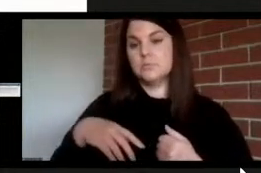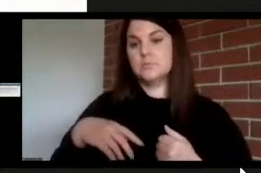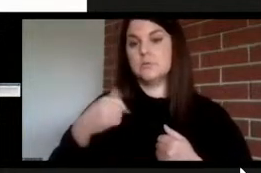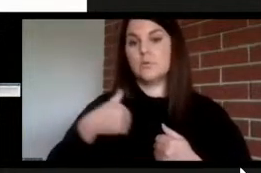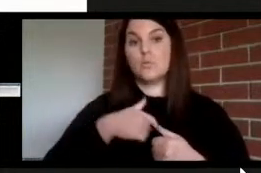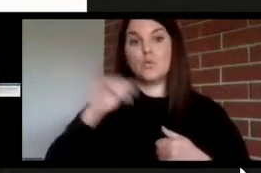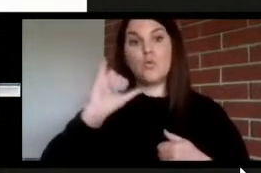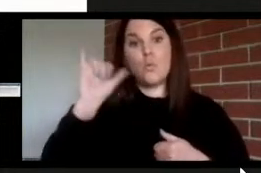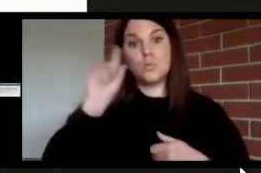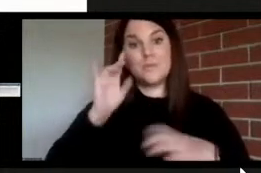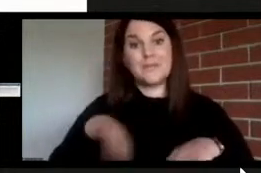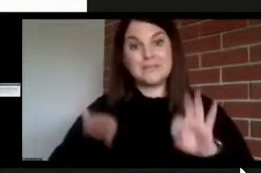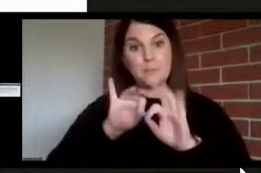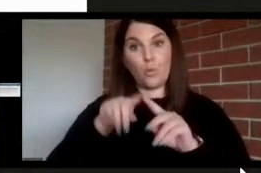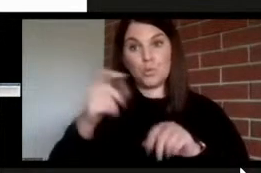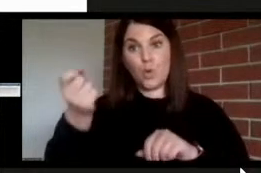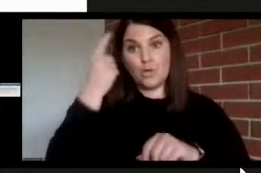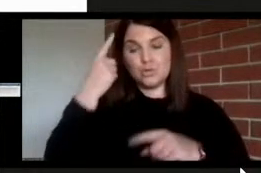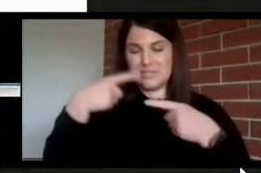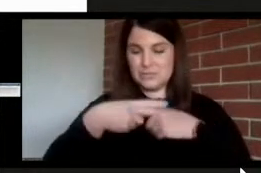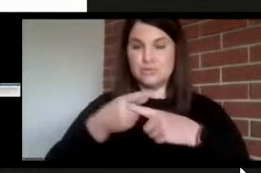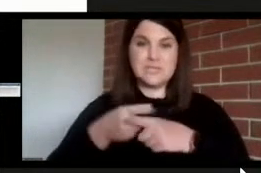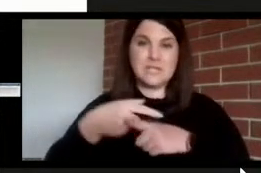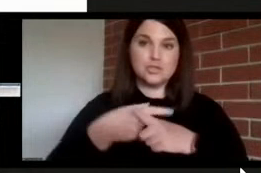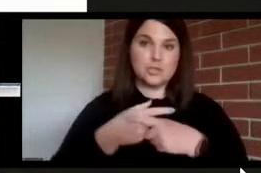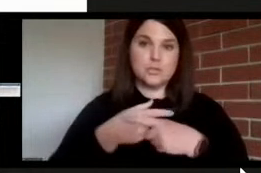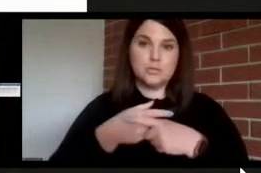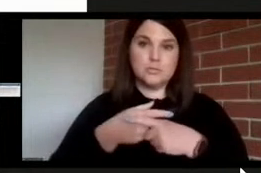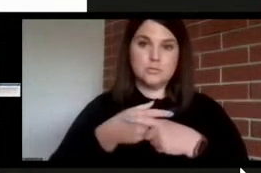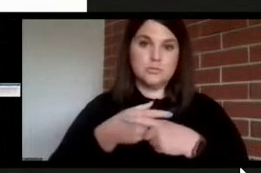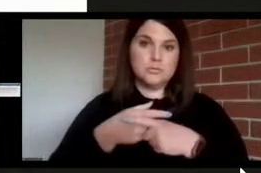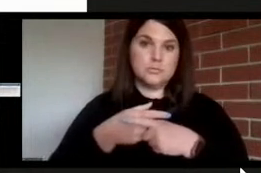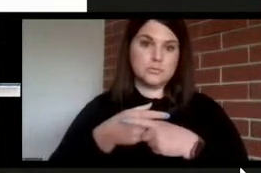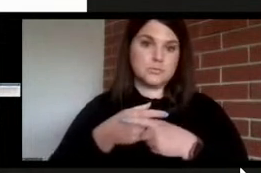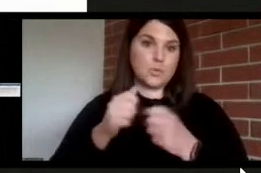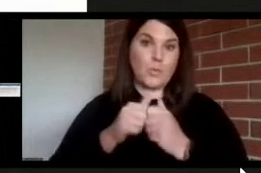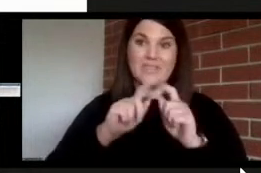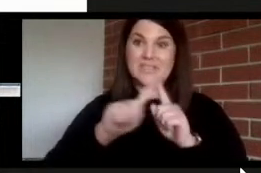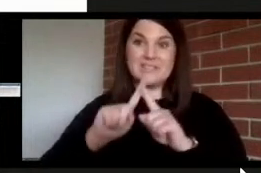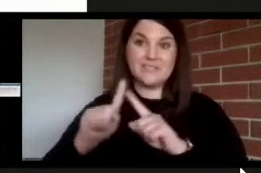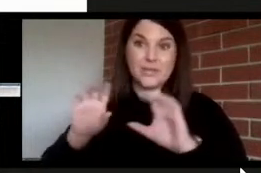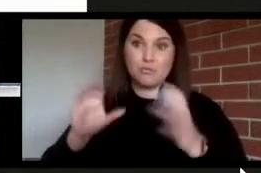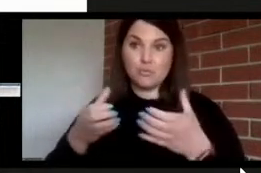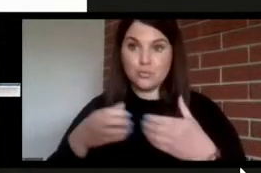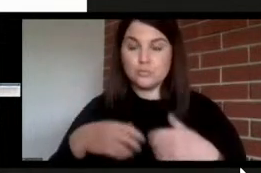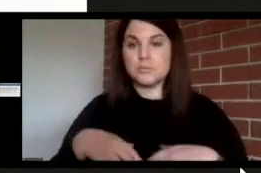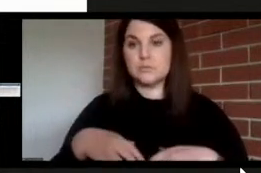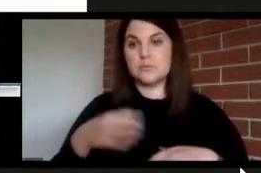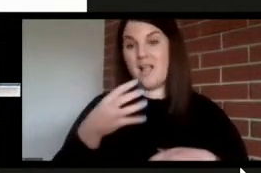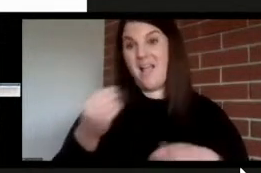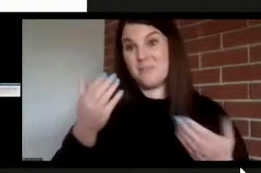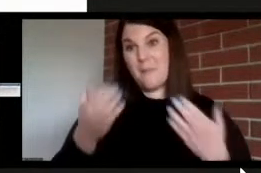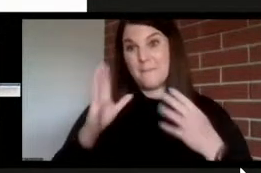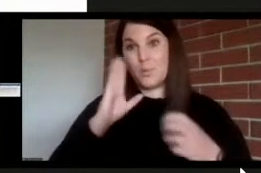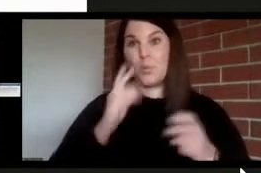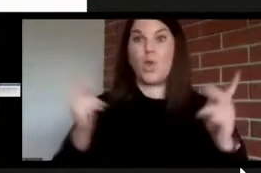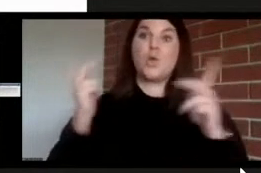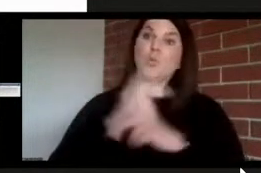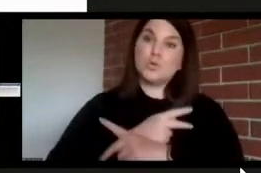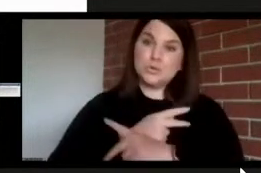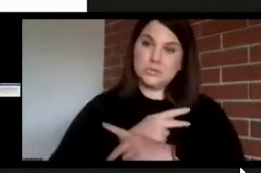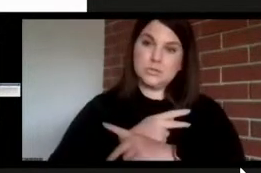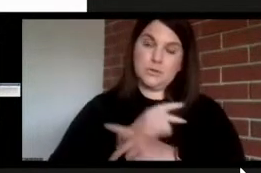to understand the intersectionality across these different groups, which may actually compound and worsen these